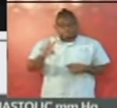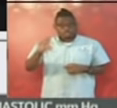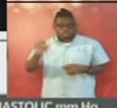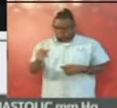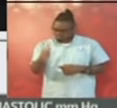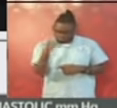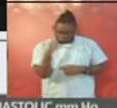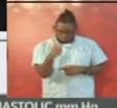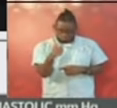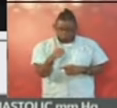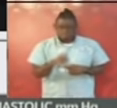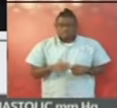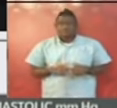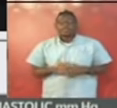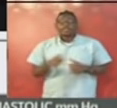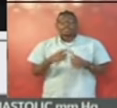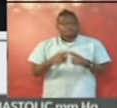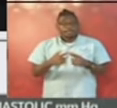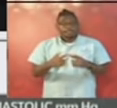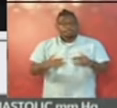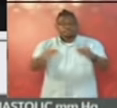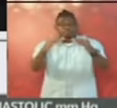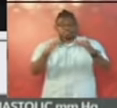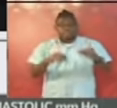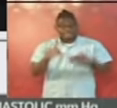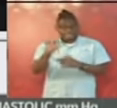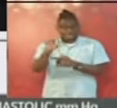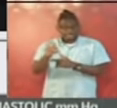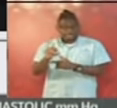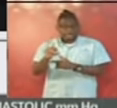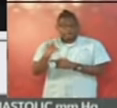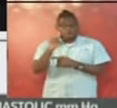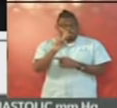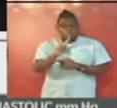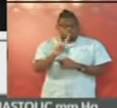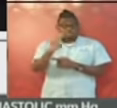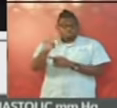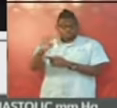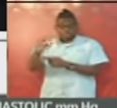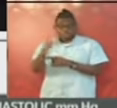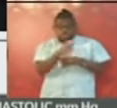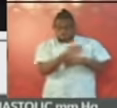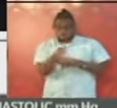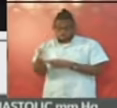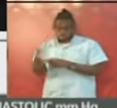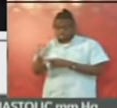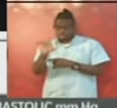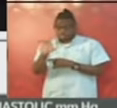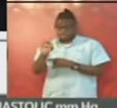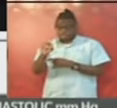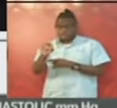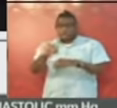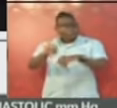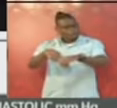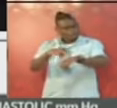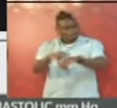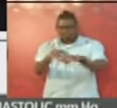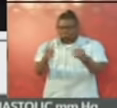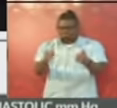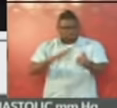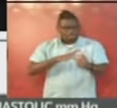is relaxing, under 80 would be viewed as normal. Perhaps when that top number starts exceeding 130